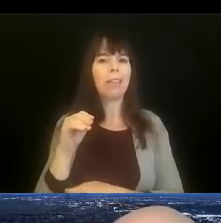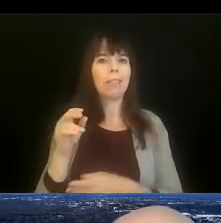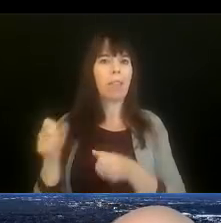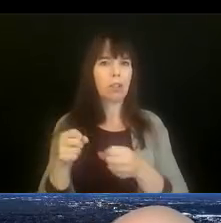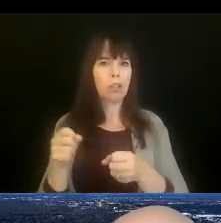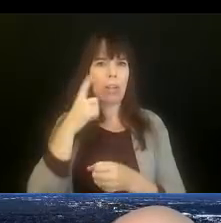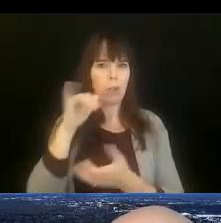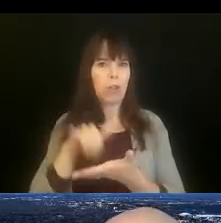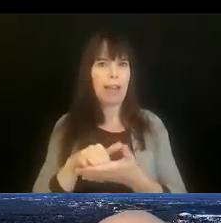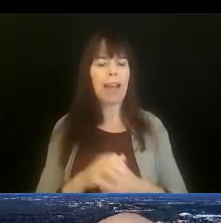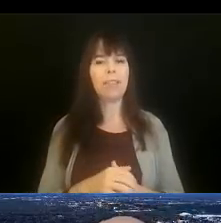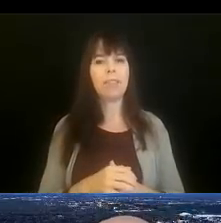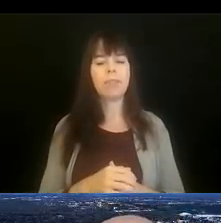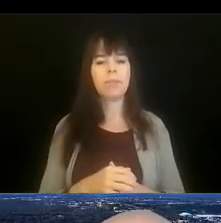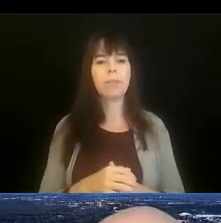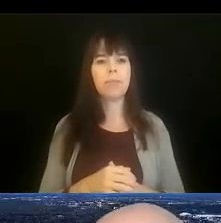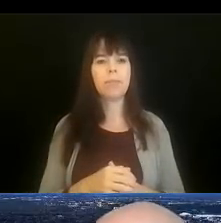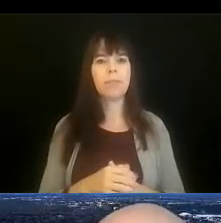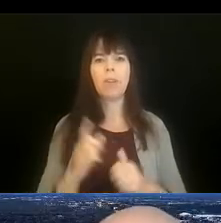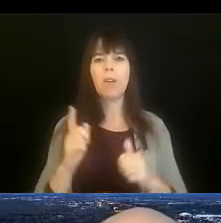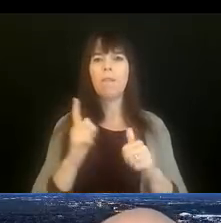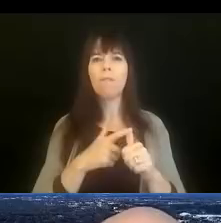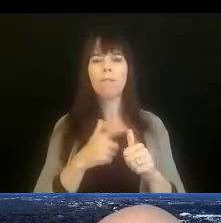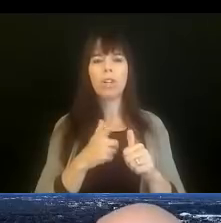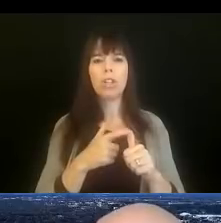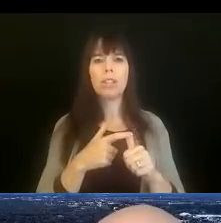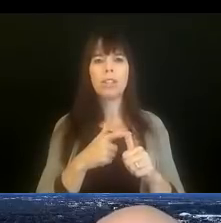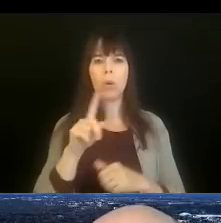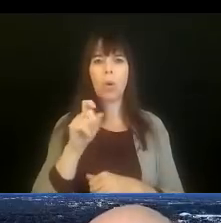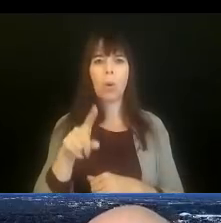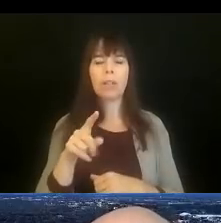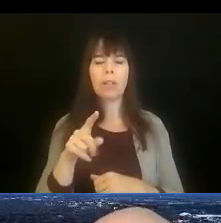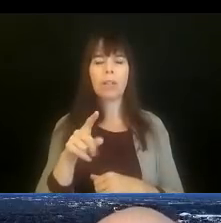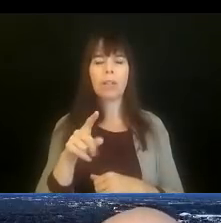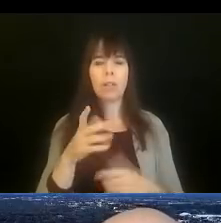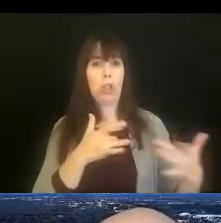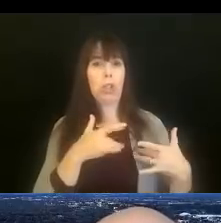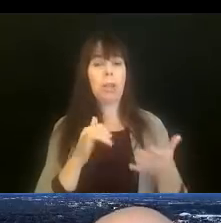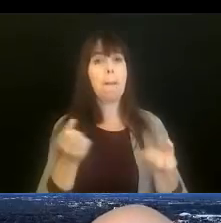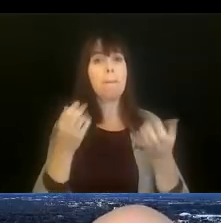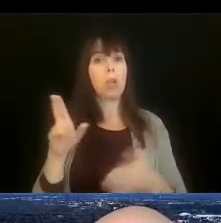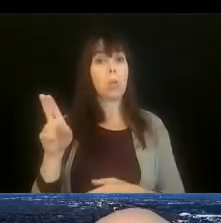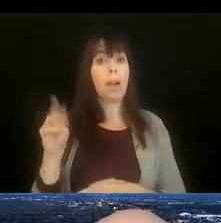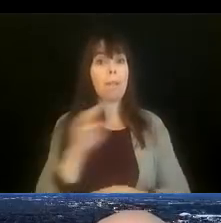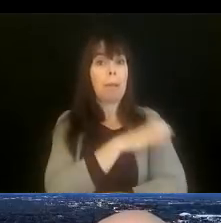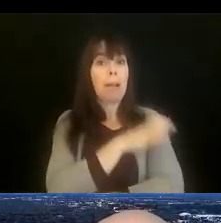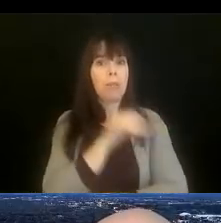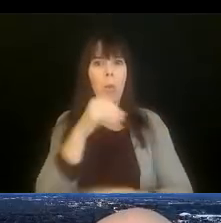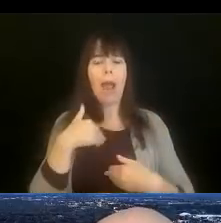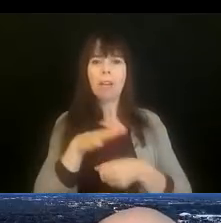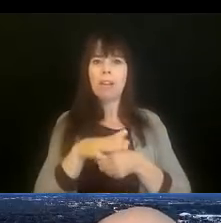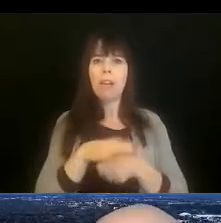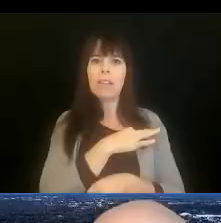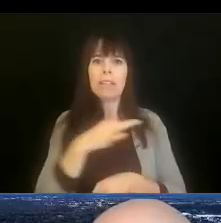strategy. The first one, there are concerns that multiple clinics do not have staffing to run